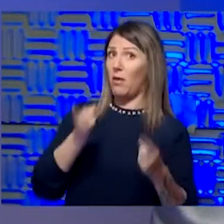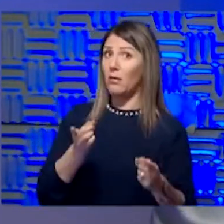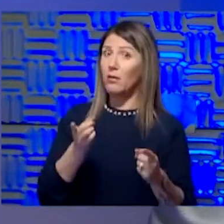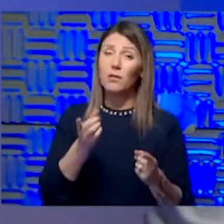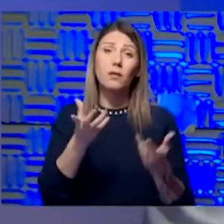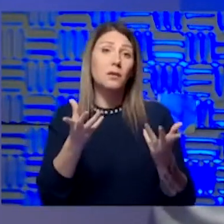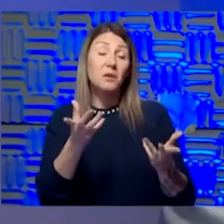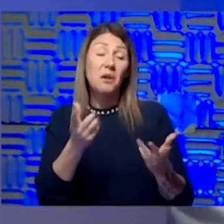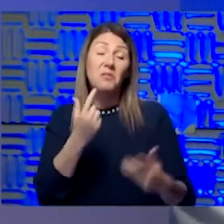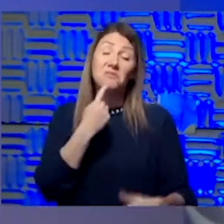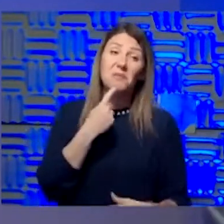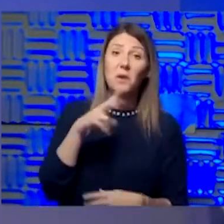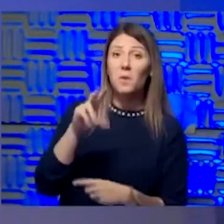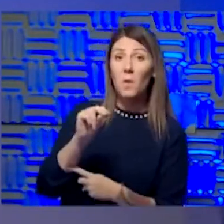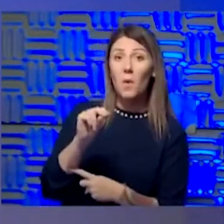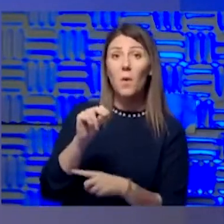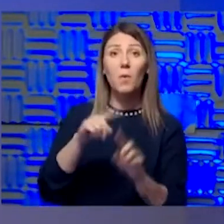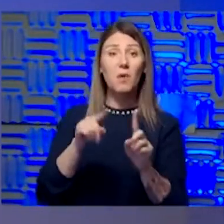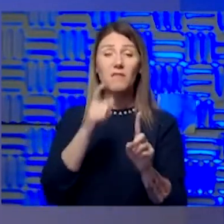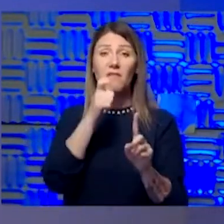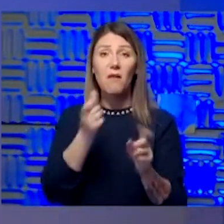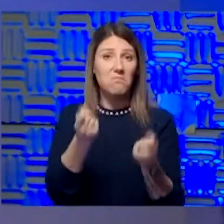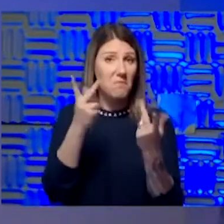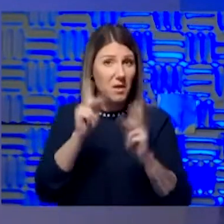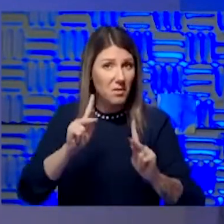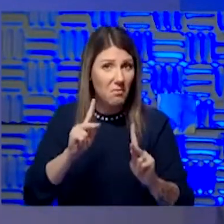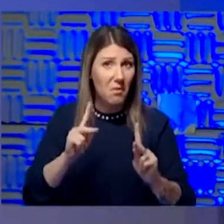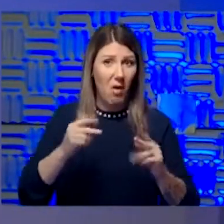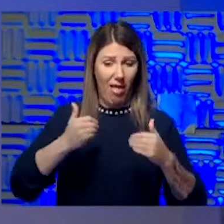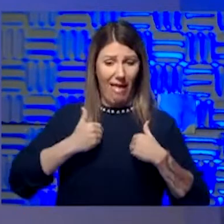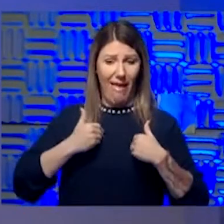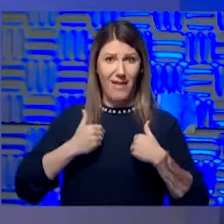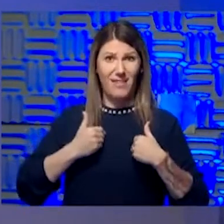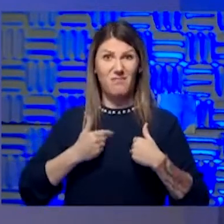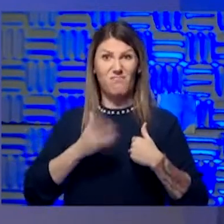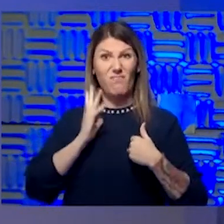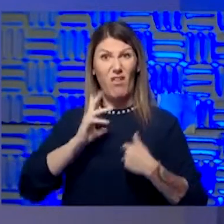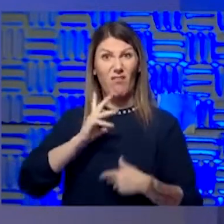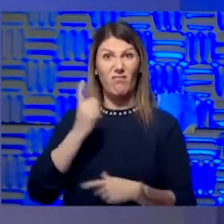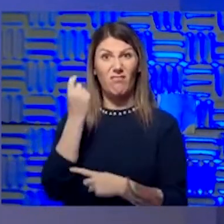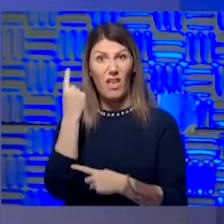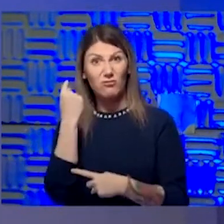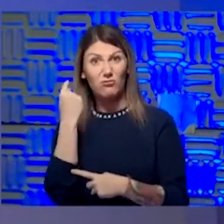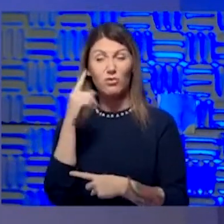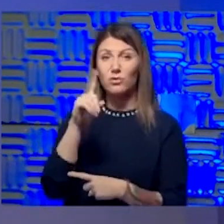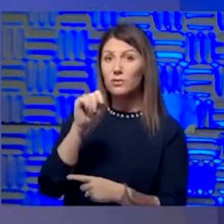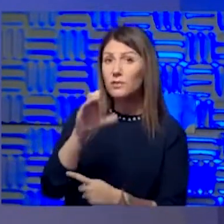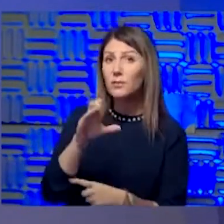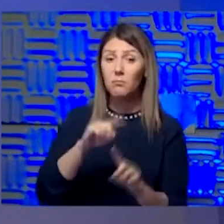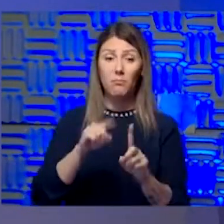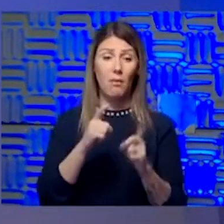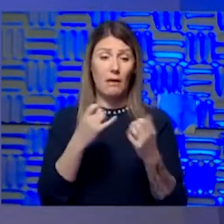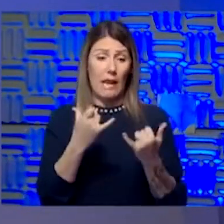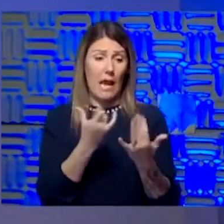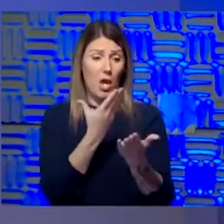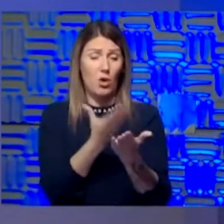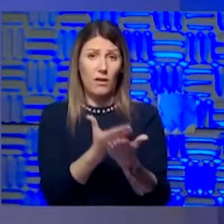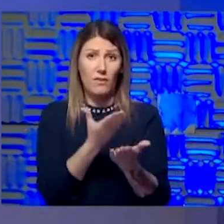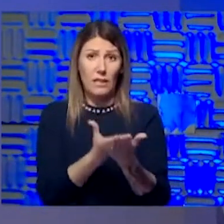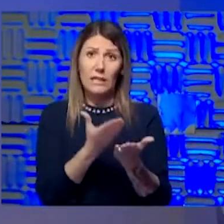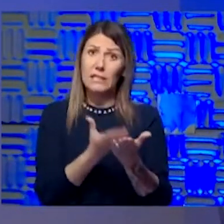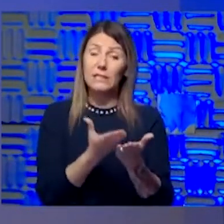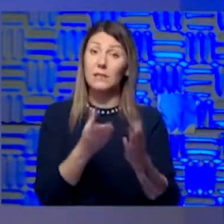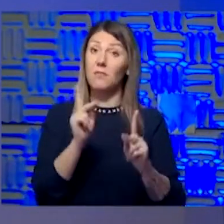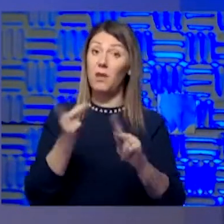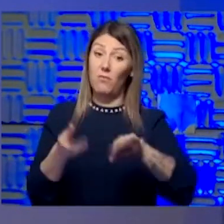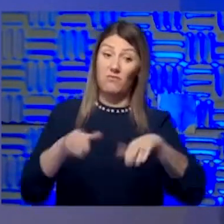care of you. We weren't doing those therapies. But now, this new evidence is, well, maybe there were people that actually died in California